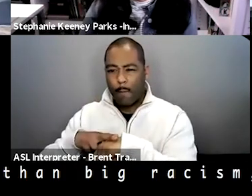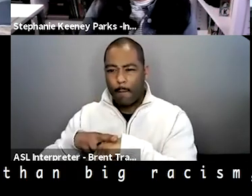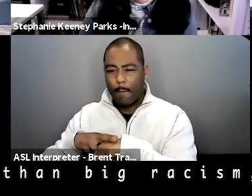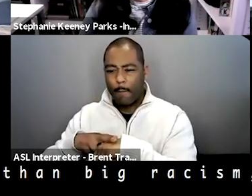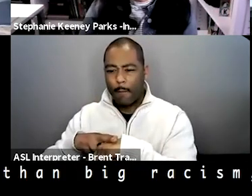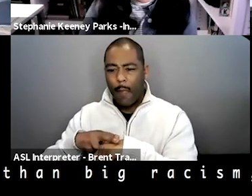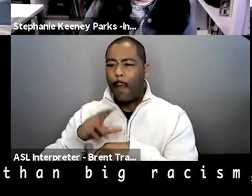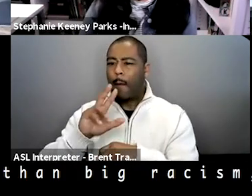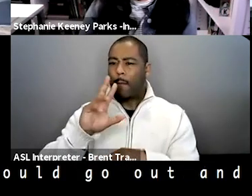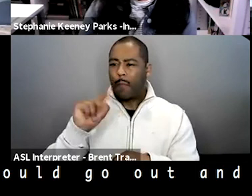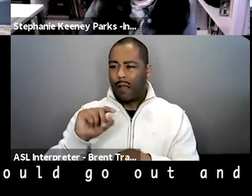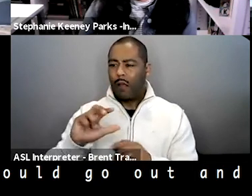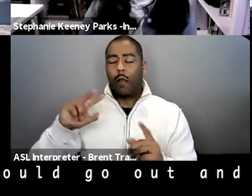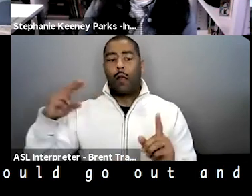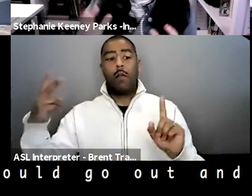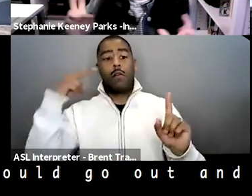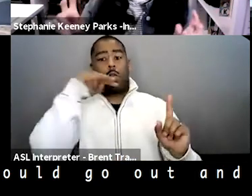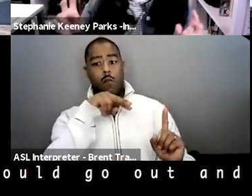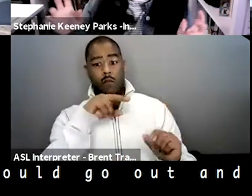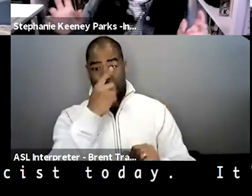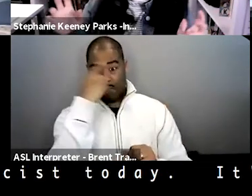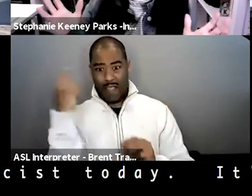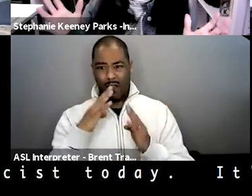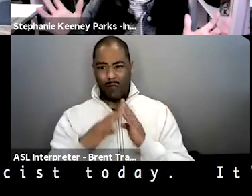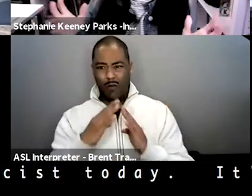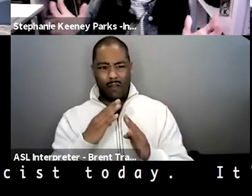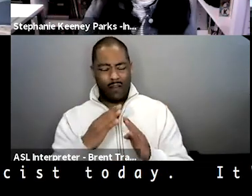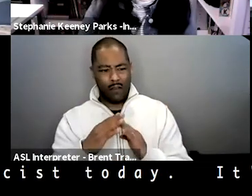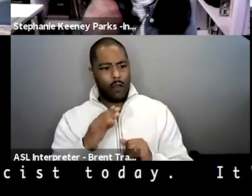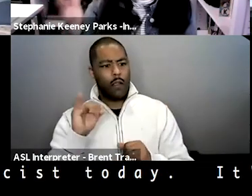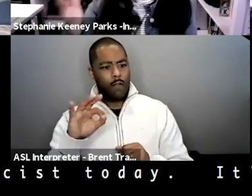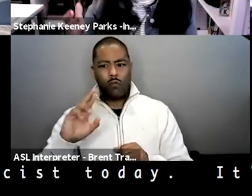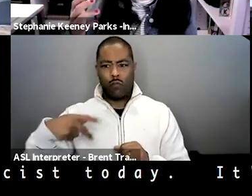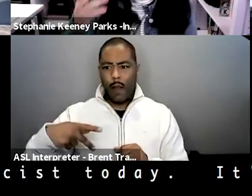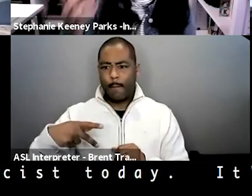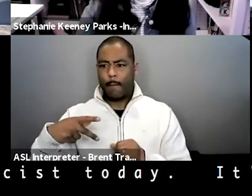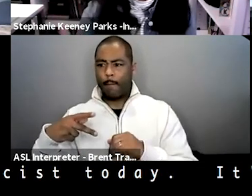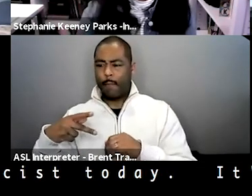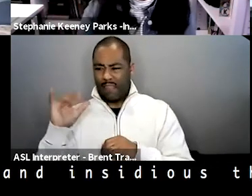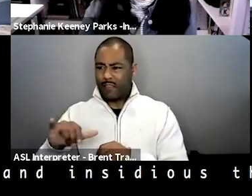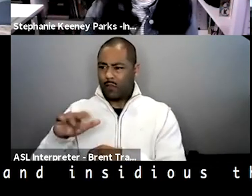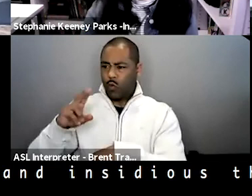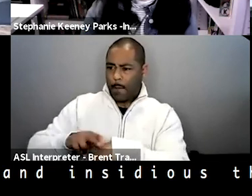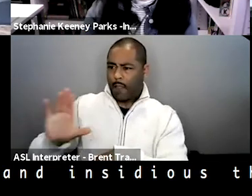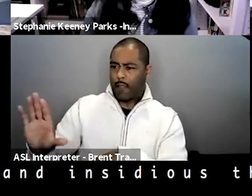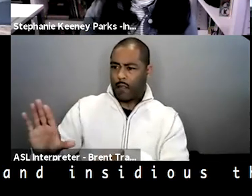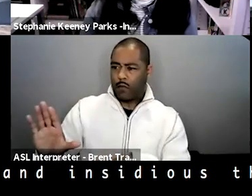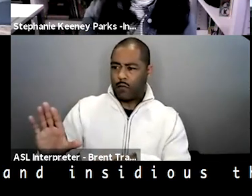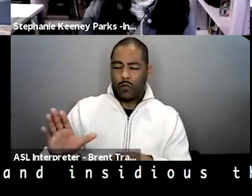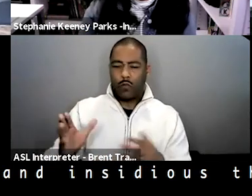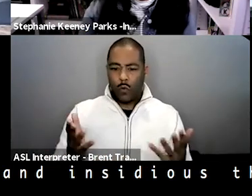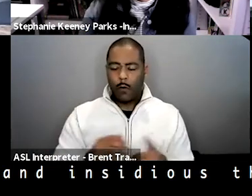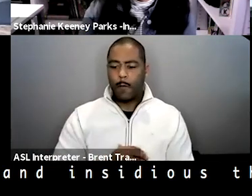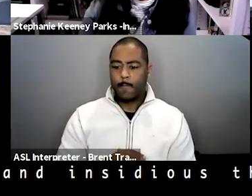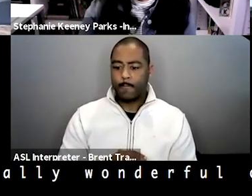it's so much bigger and so much more complex than like big racism, right? Like where people would go out and just decide to be racist